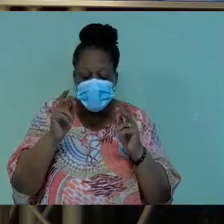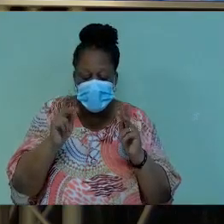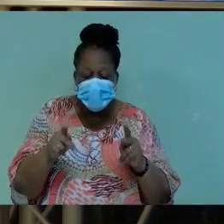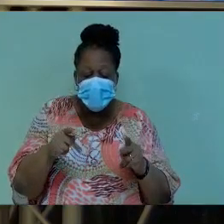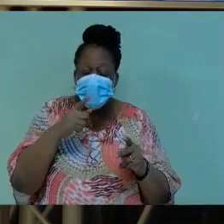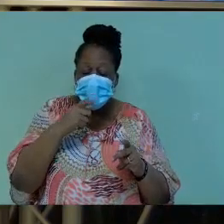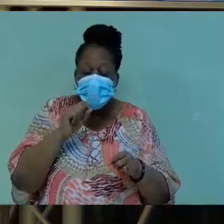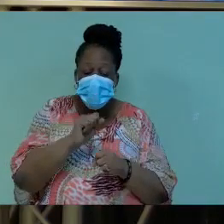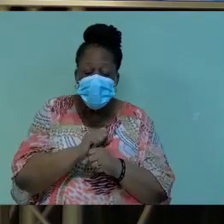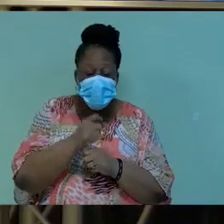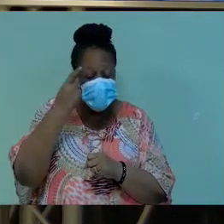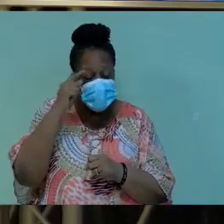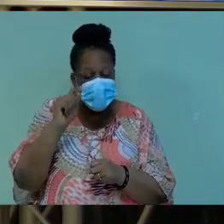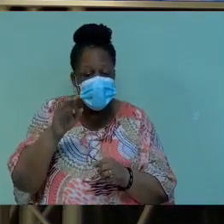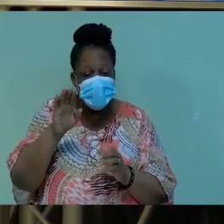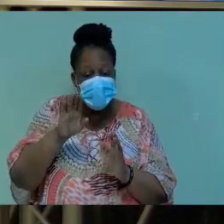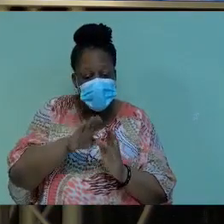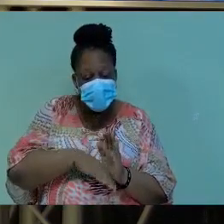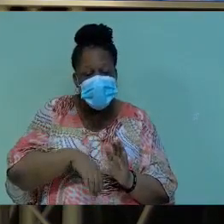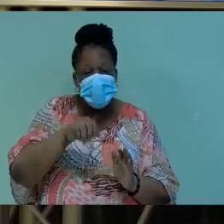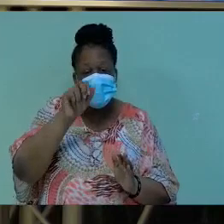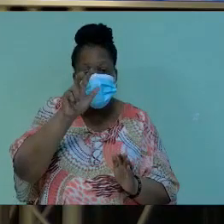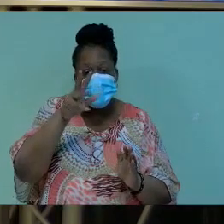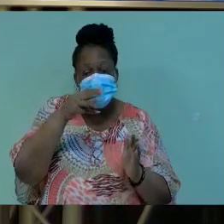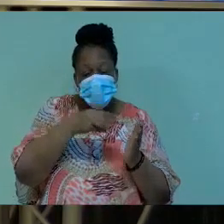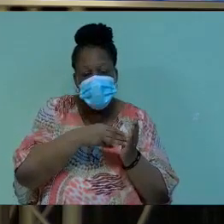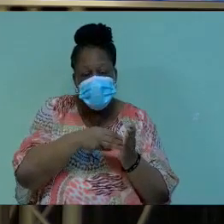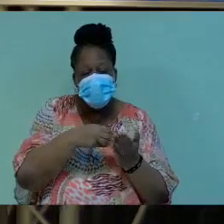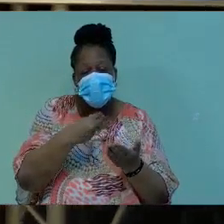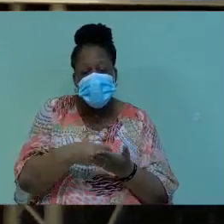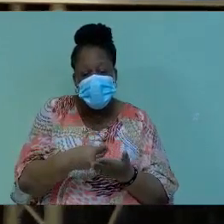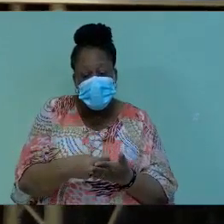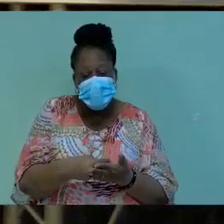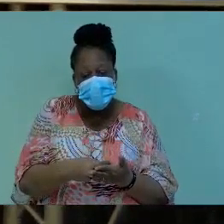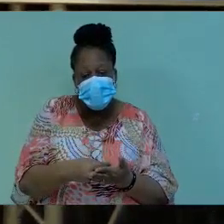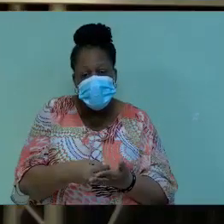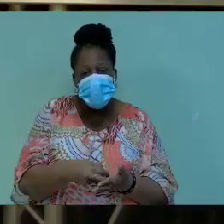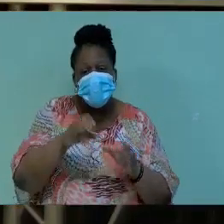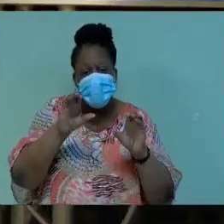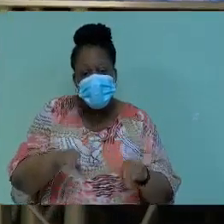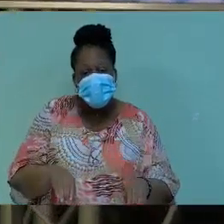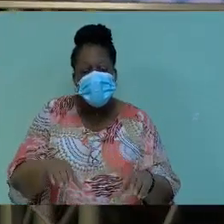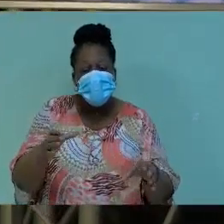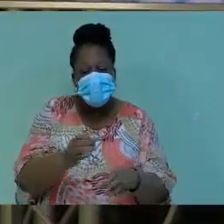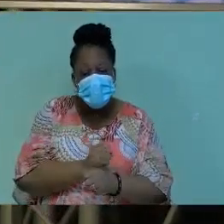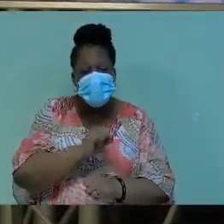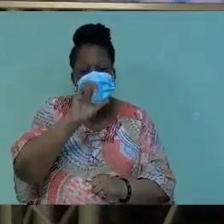$3,000 could get $500 support monthly.